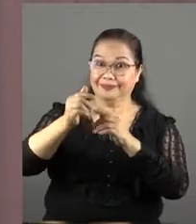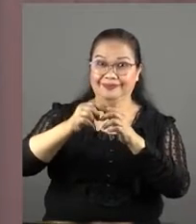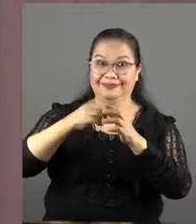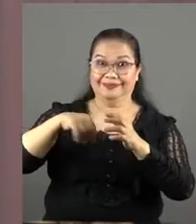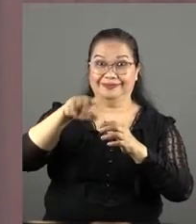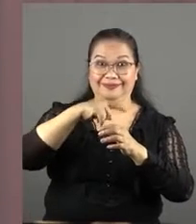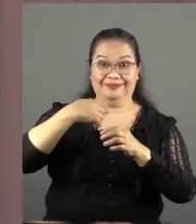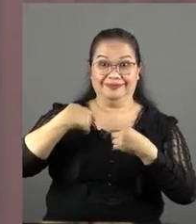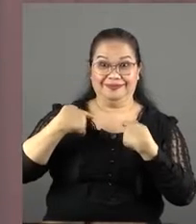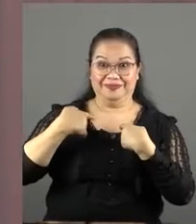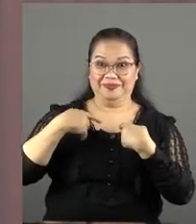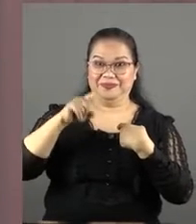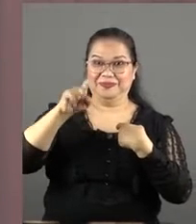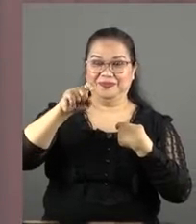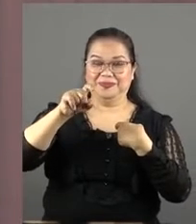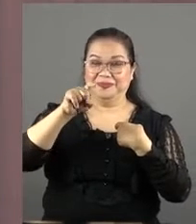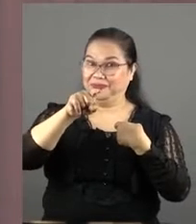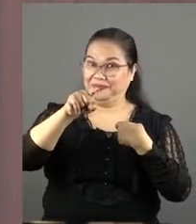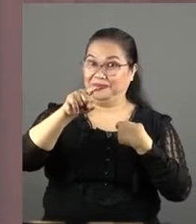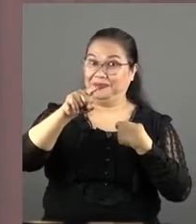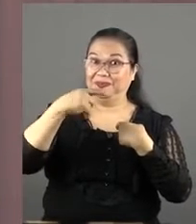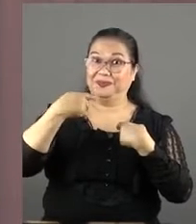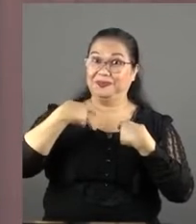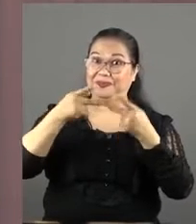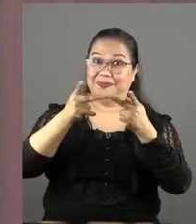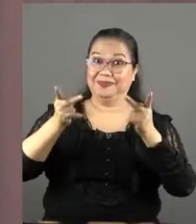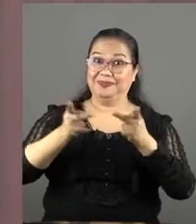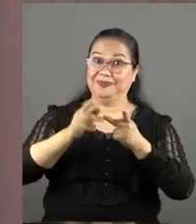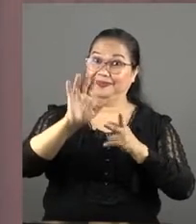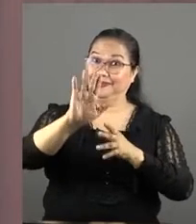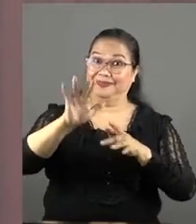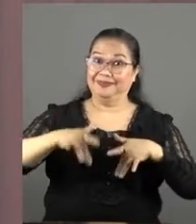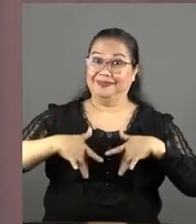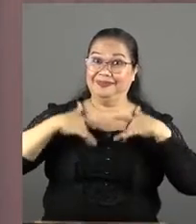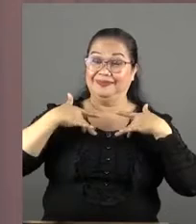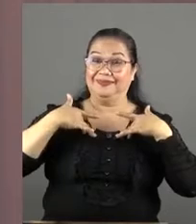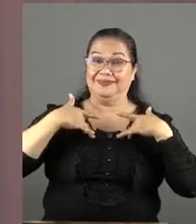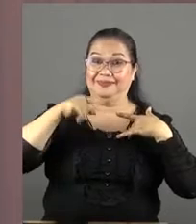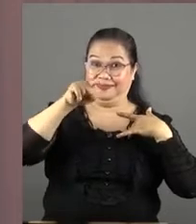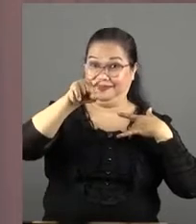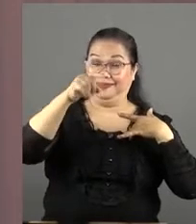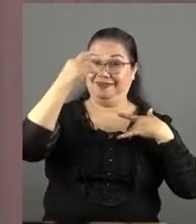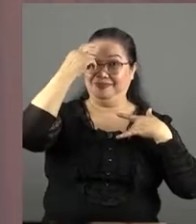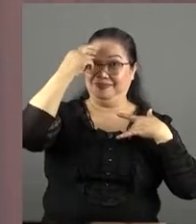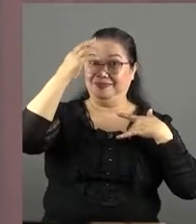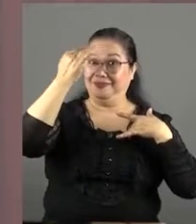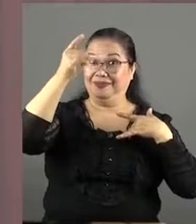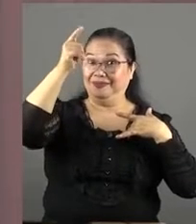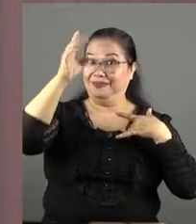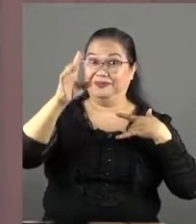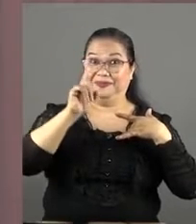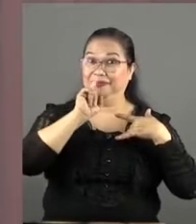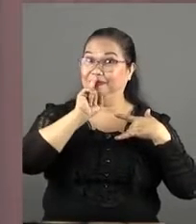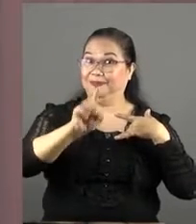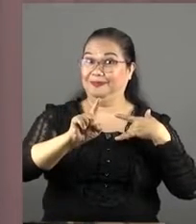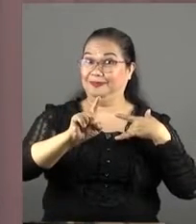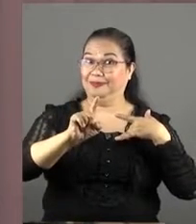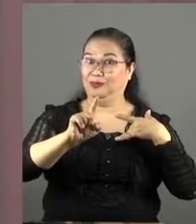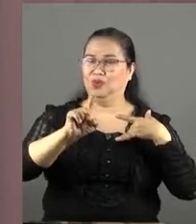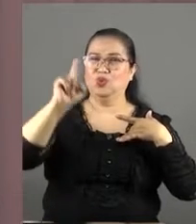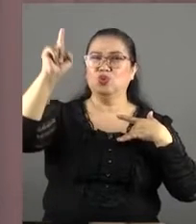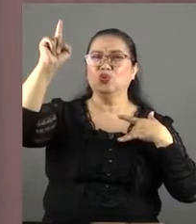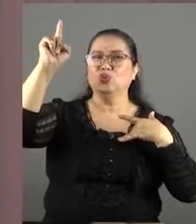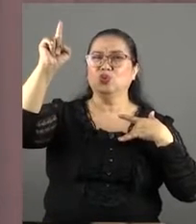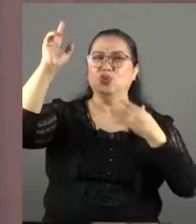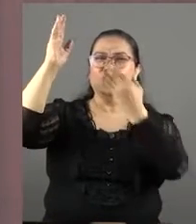we have. Have you ever come to that place in your life that you realize who God really is?